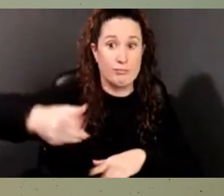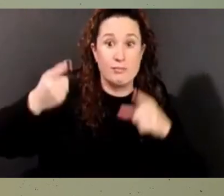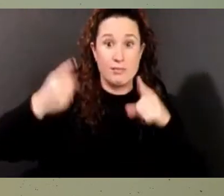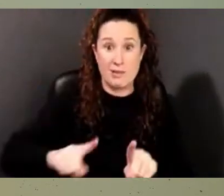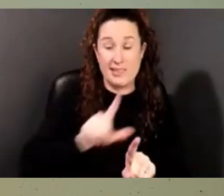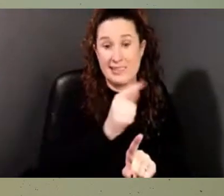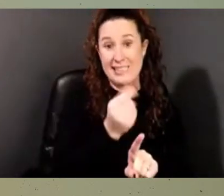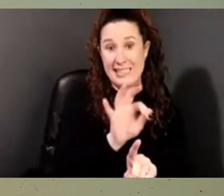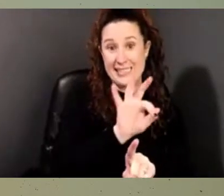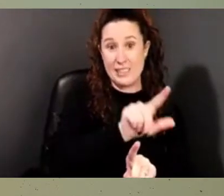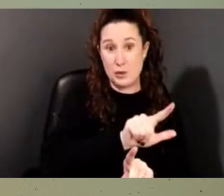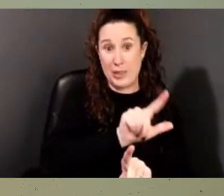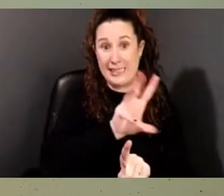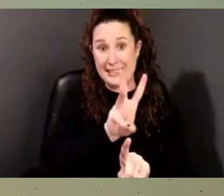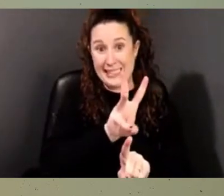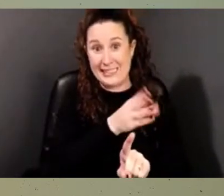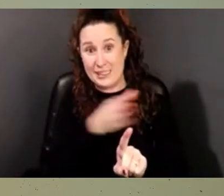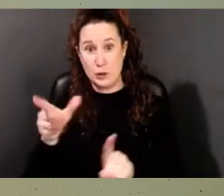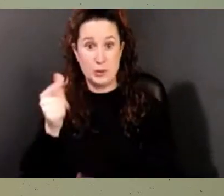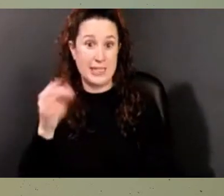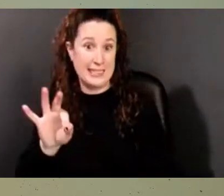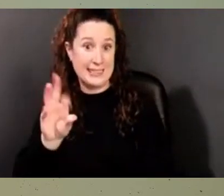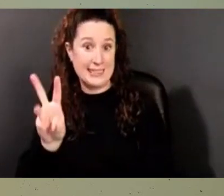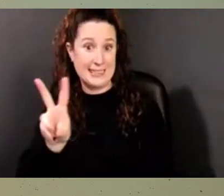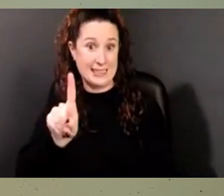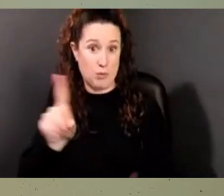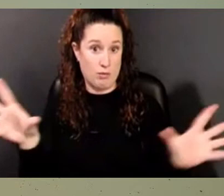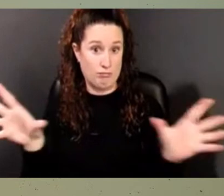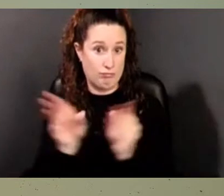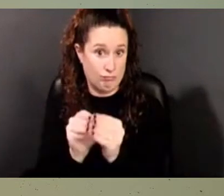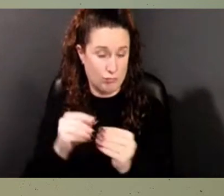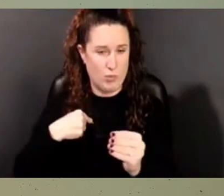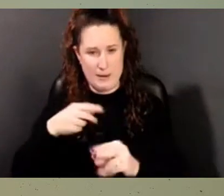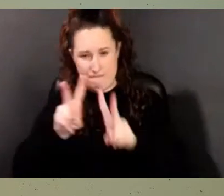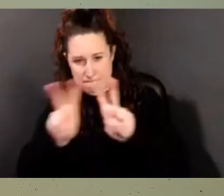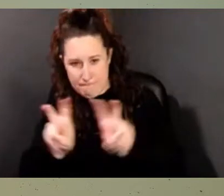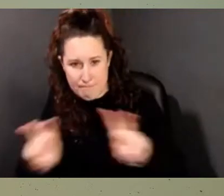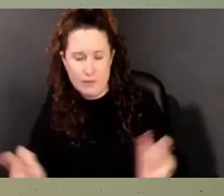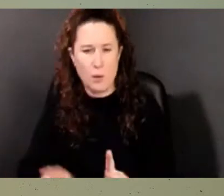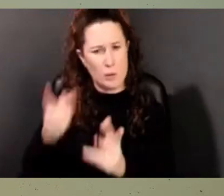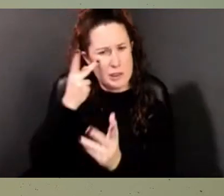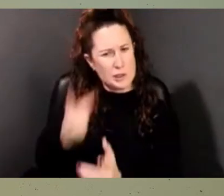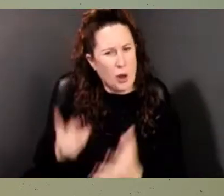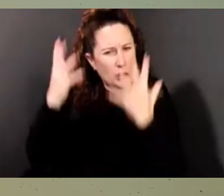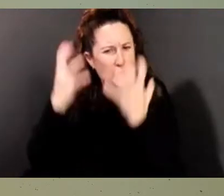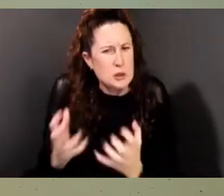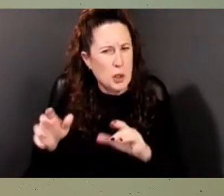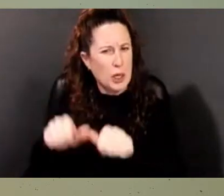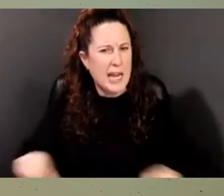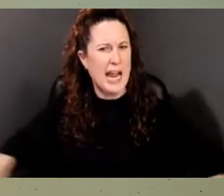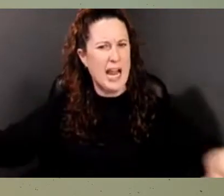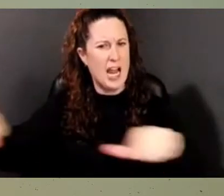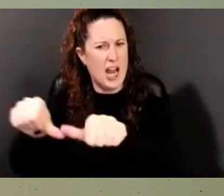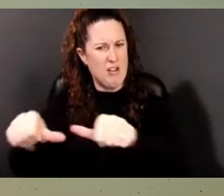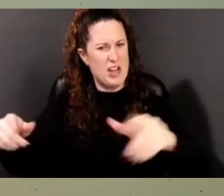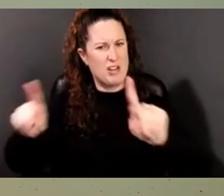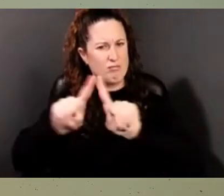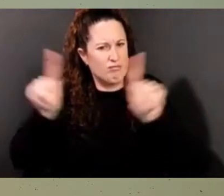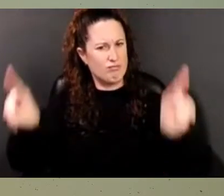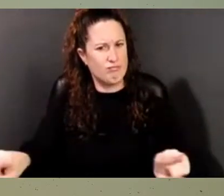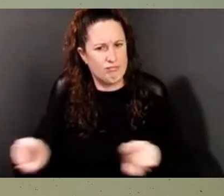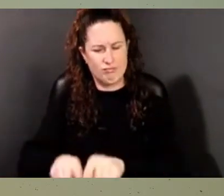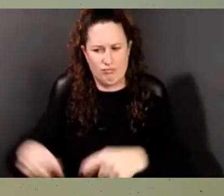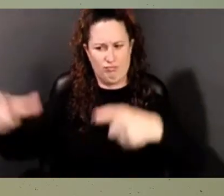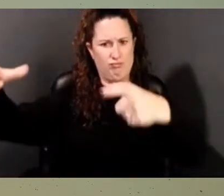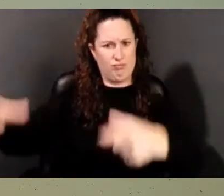to 1961. The imagery showed a dark rectangular area within an agricultural field, and